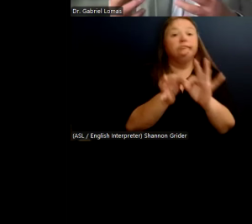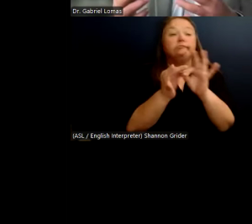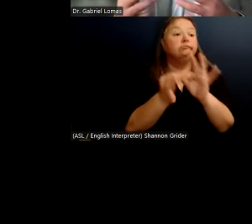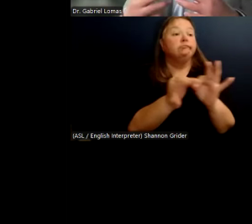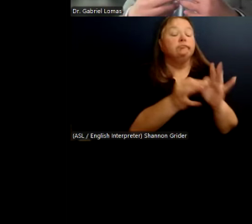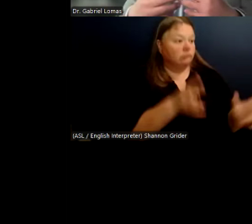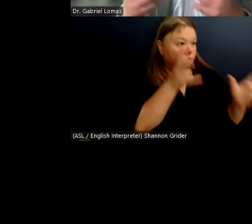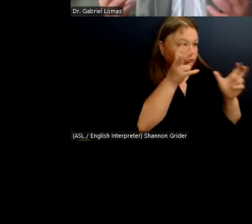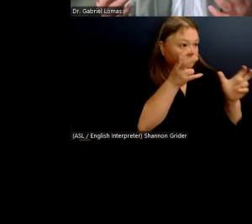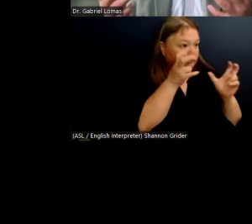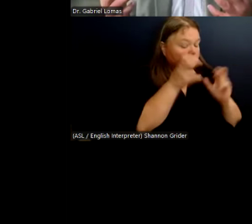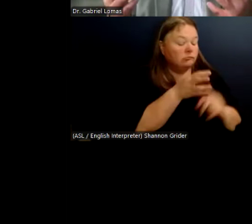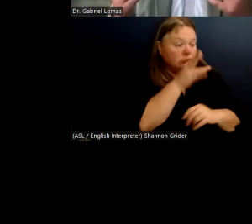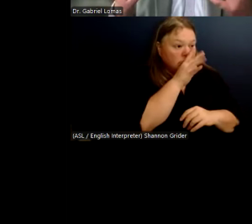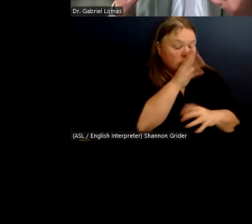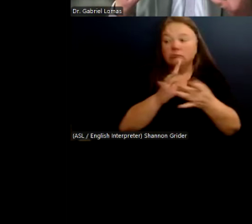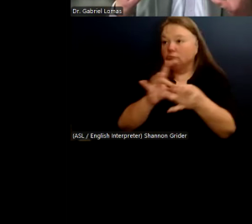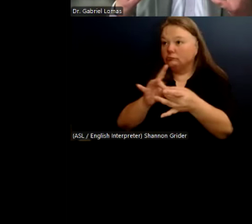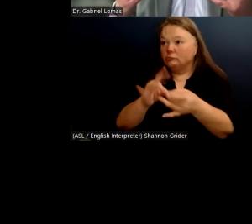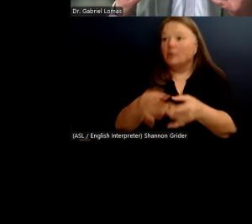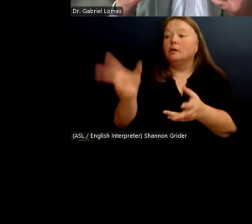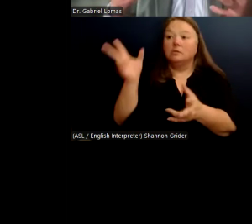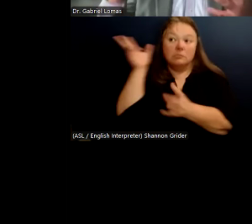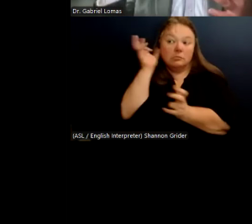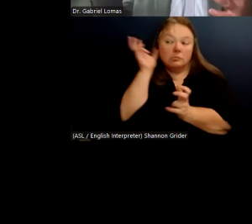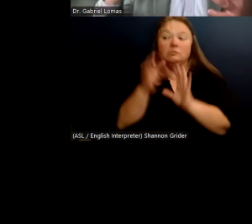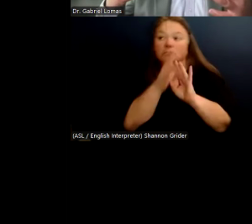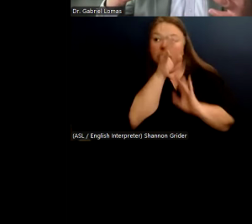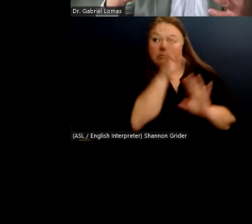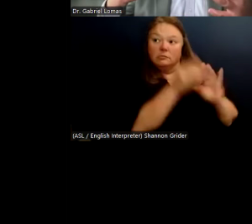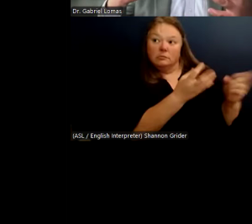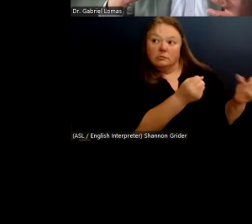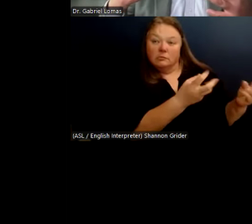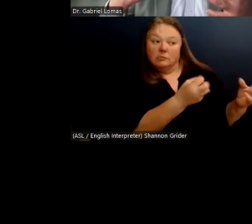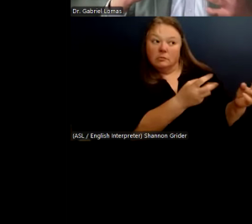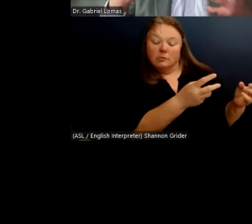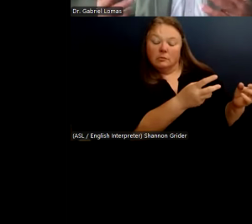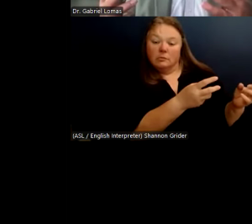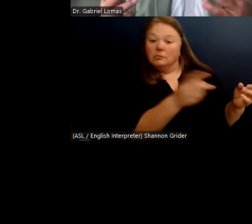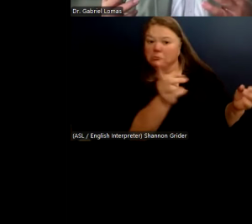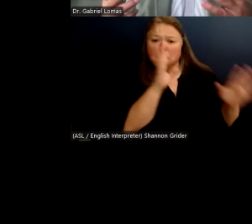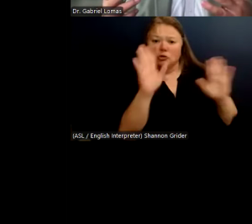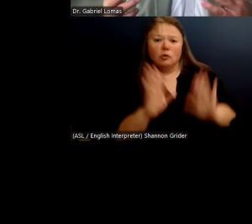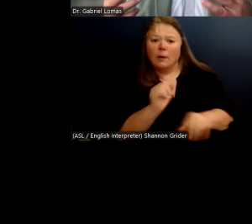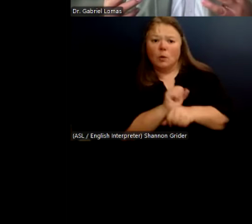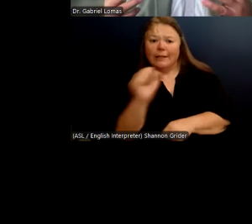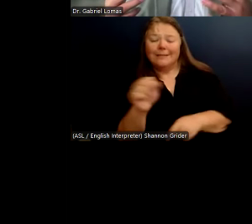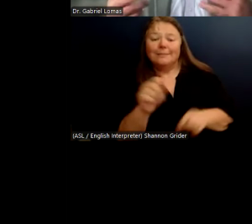sign language and probably doing a great job. But if you think back to those earlier slides, we were talking about language